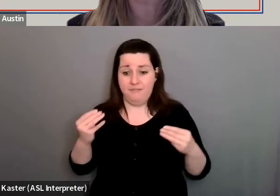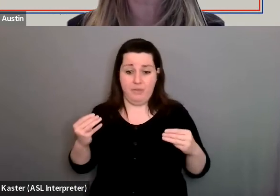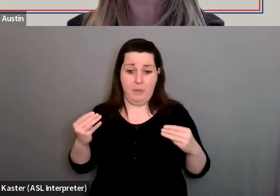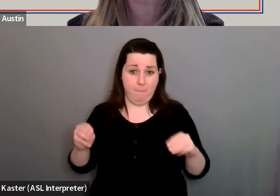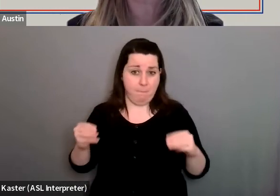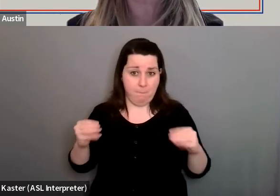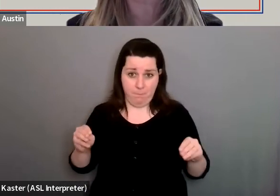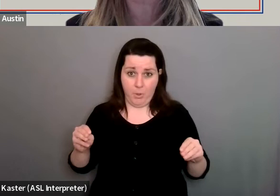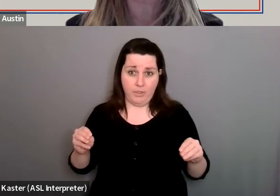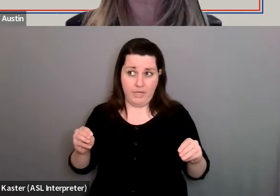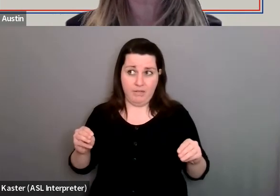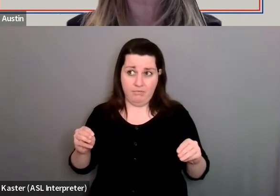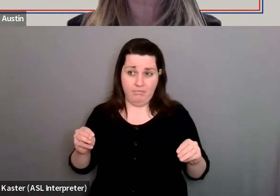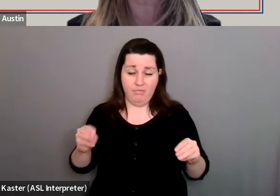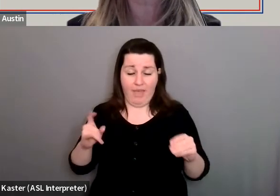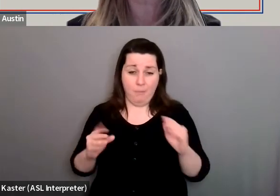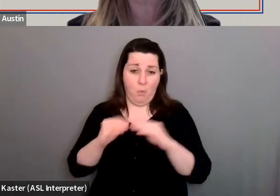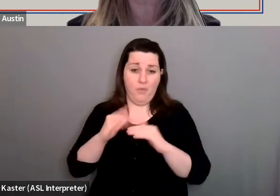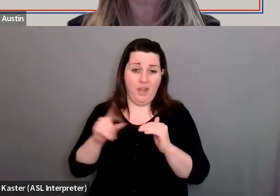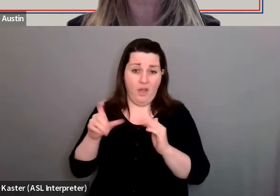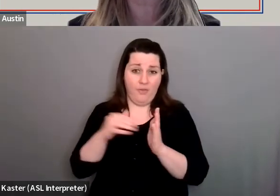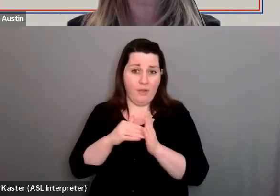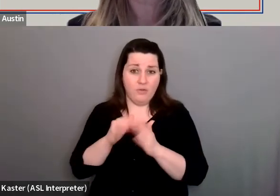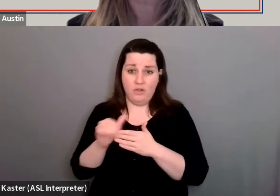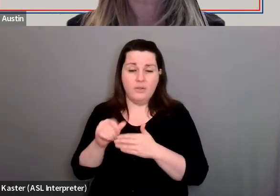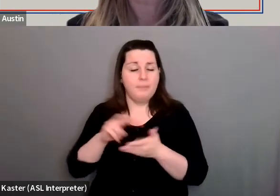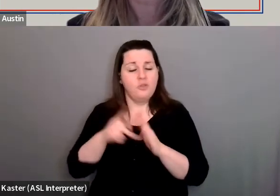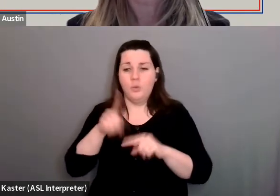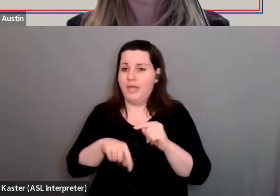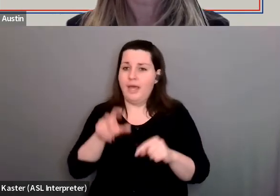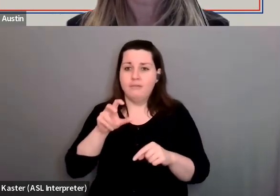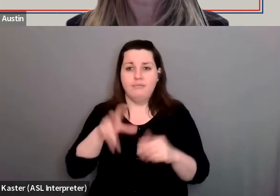that over the 100,000, you would not be able to put additional contributions in.